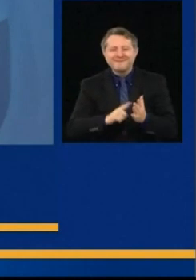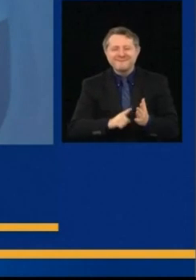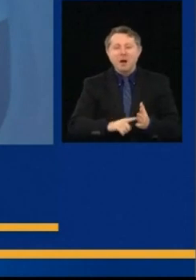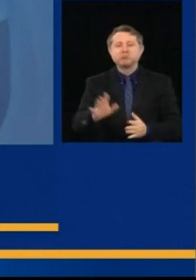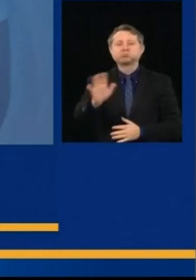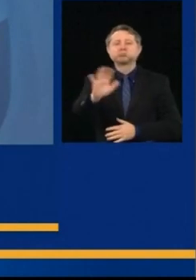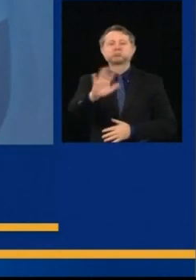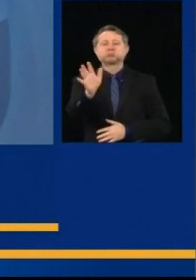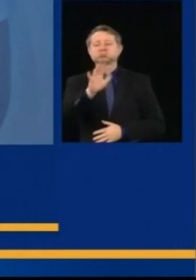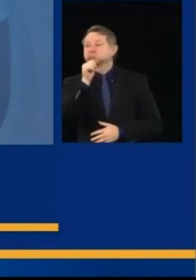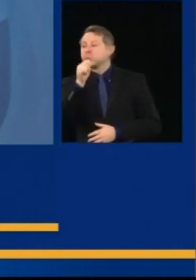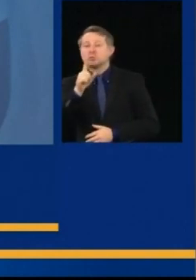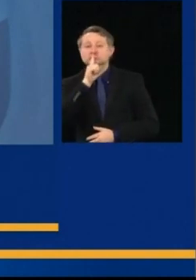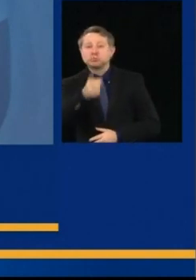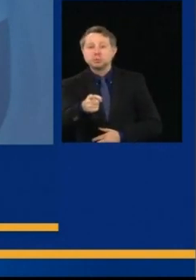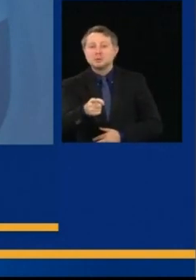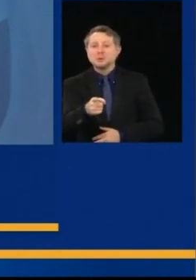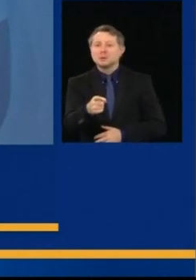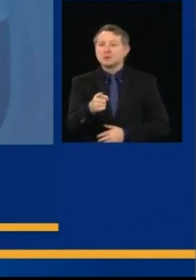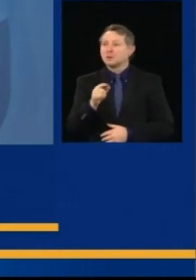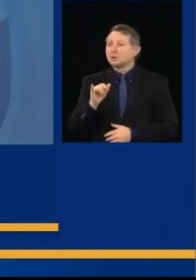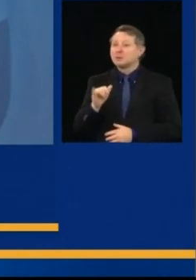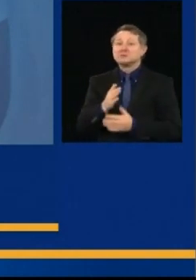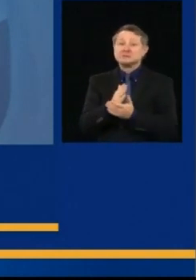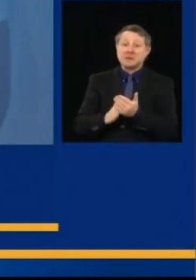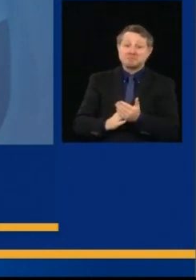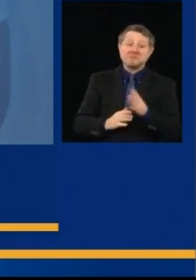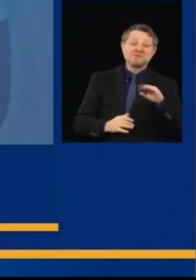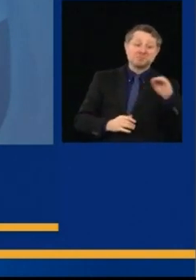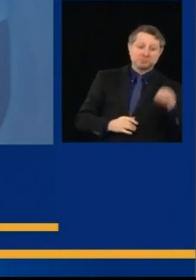but not total immunity, we're not sure. Okay.